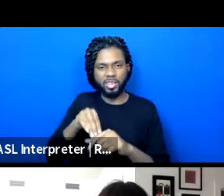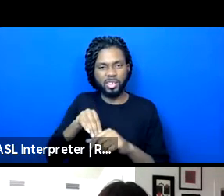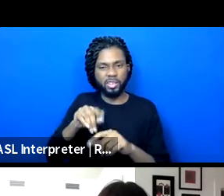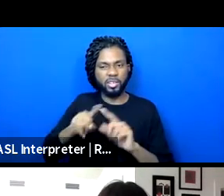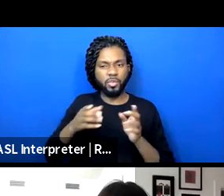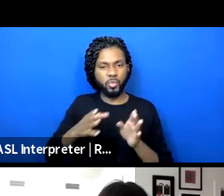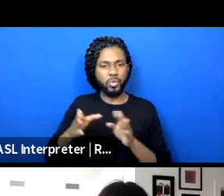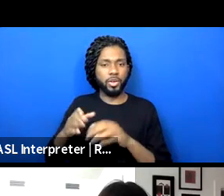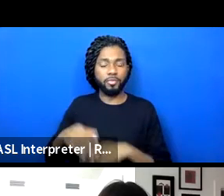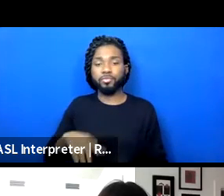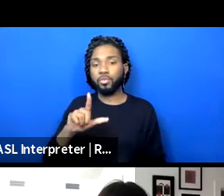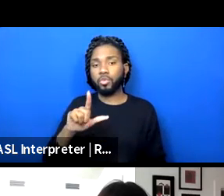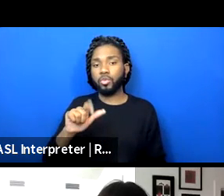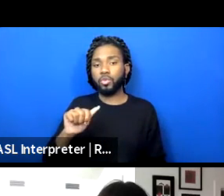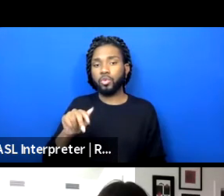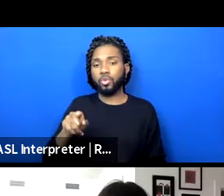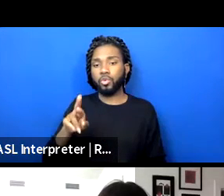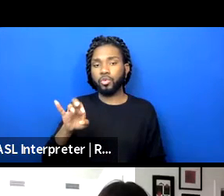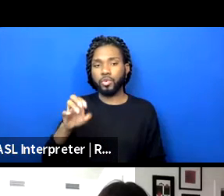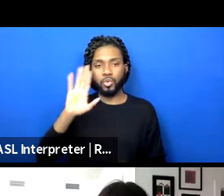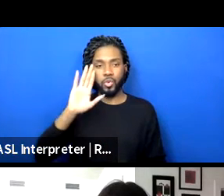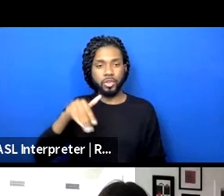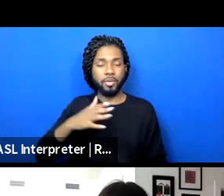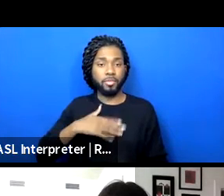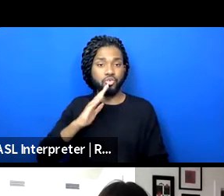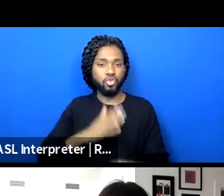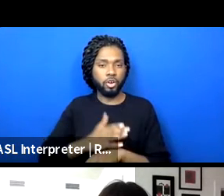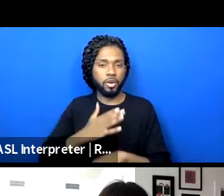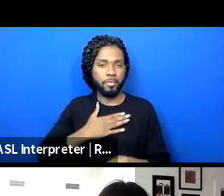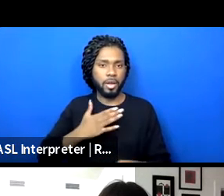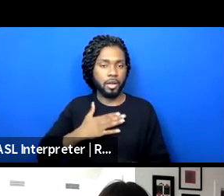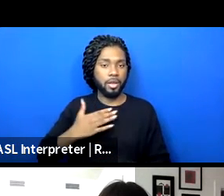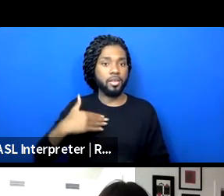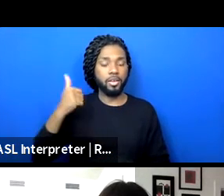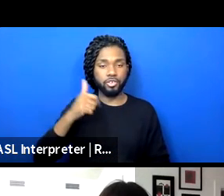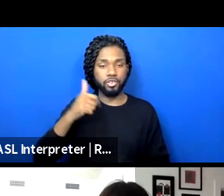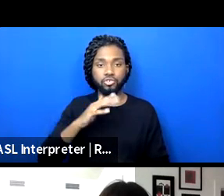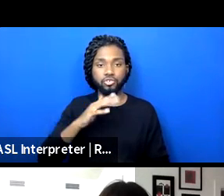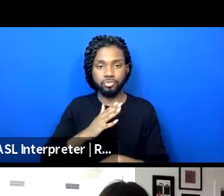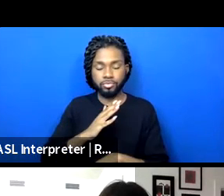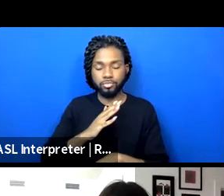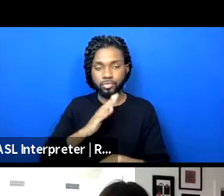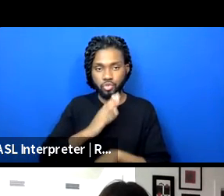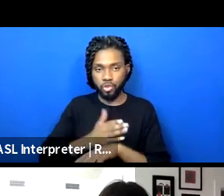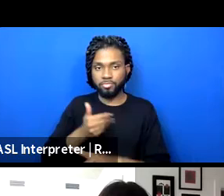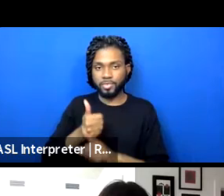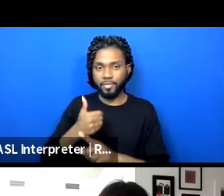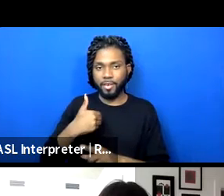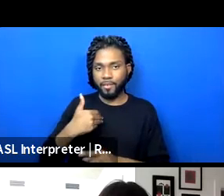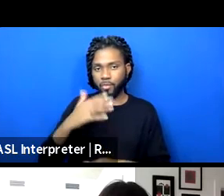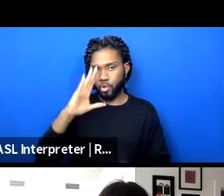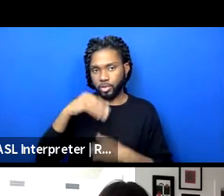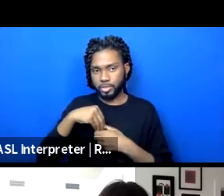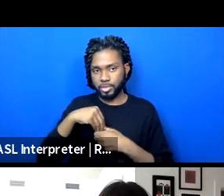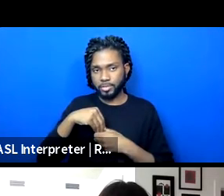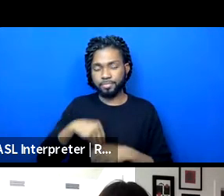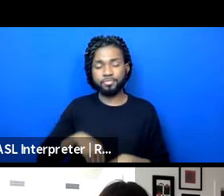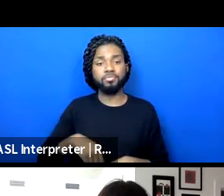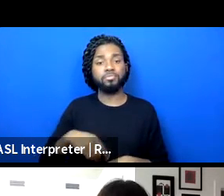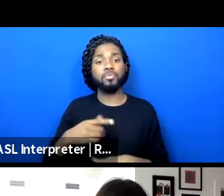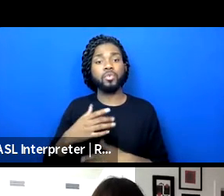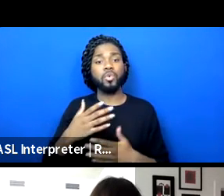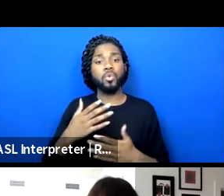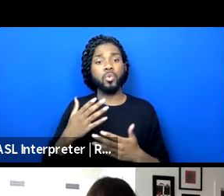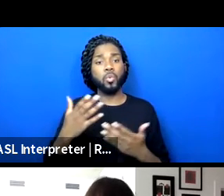Lori knows that my daughter, my youngest child, is a child of autism. And the thing that actually broke her